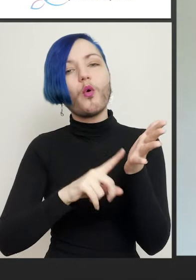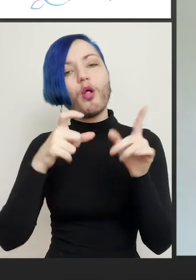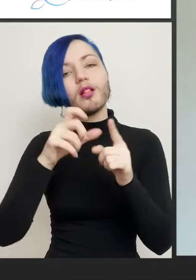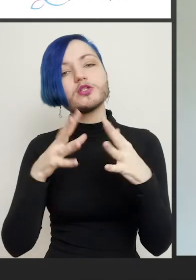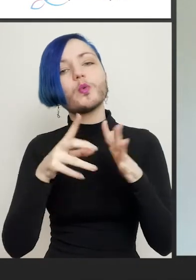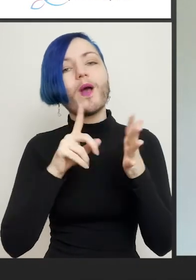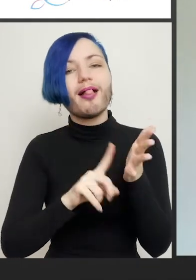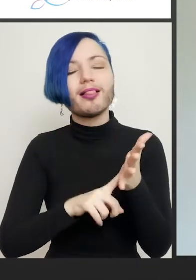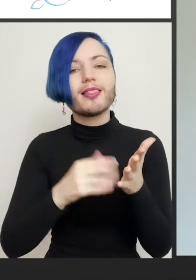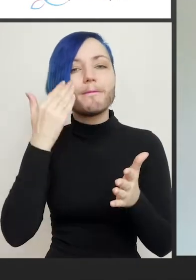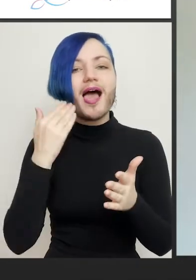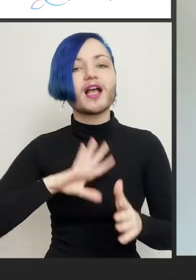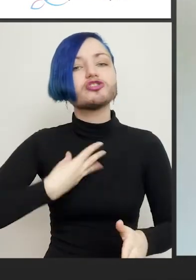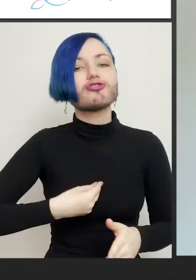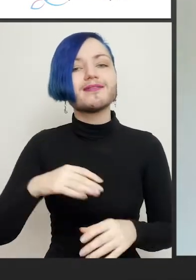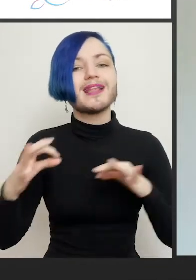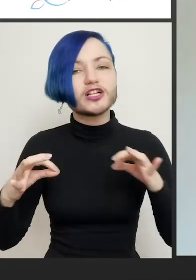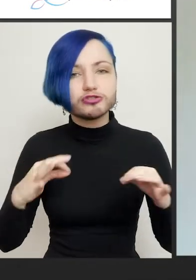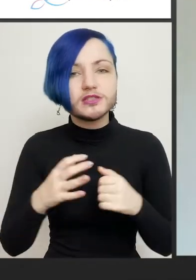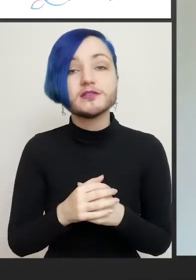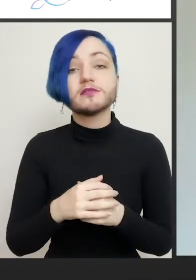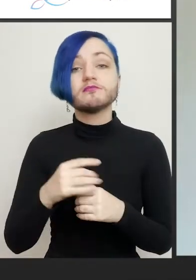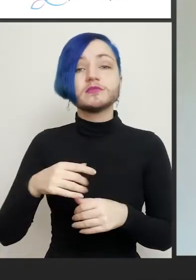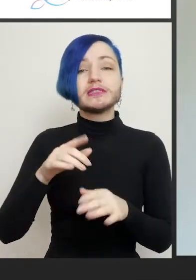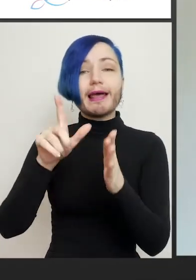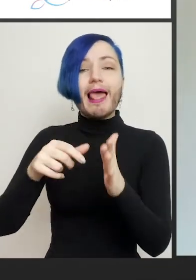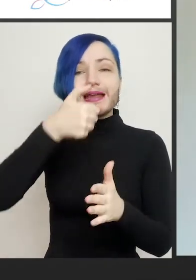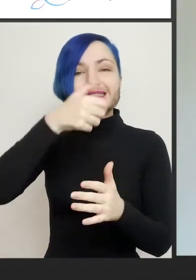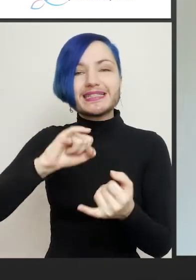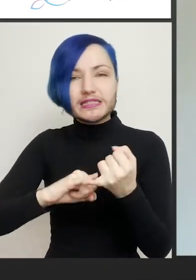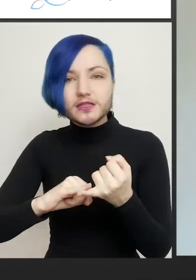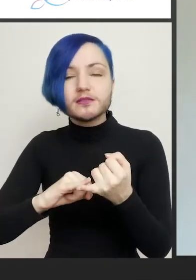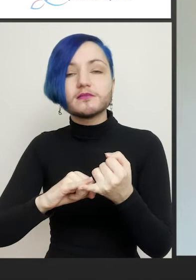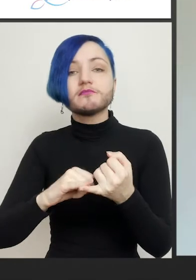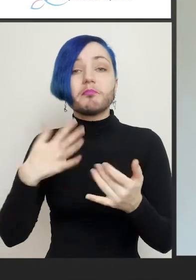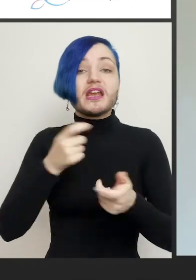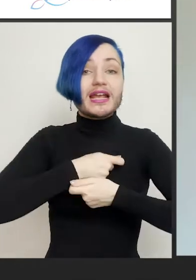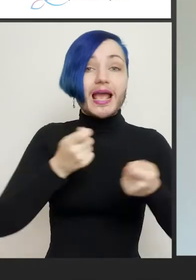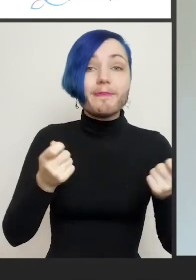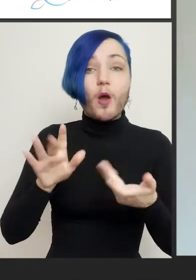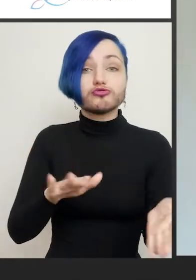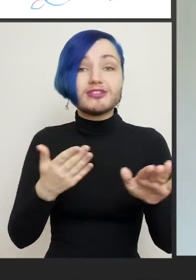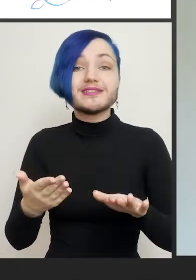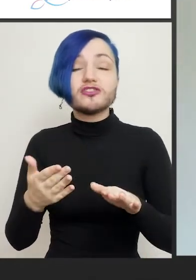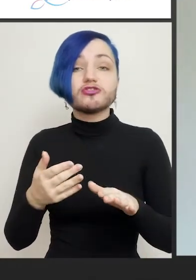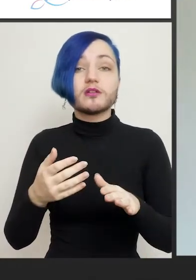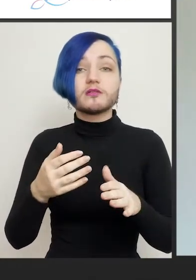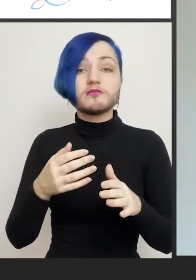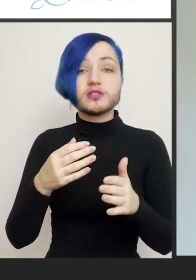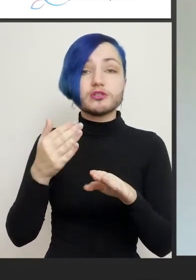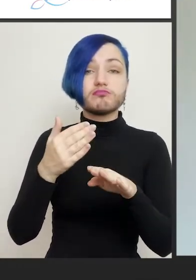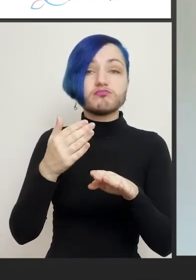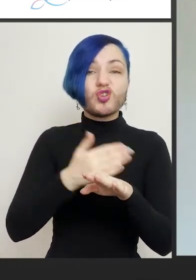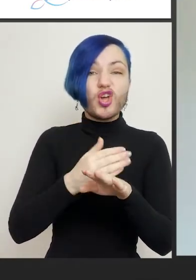late 60s, and she came out and transitioned when she was, I think under 20, and her mother supported her. And you just think no one at that time